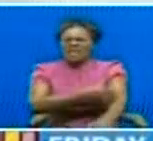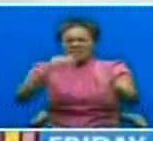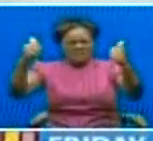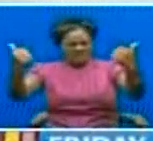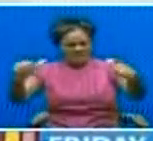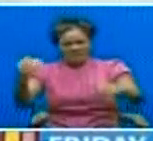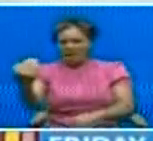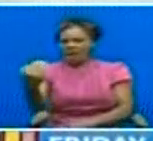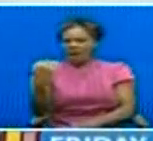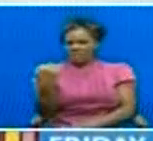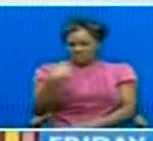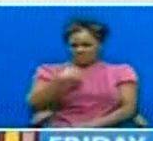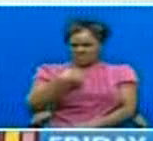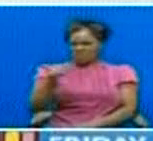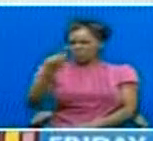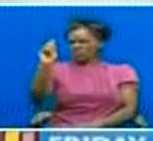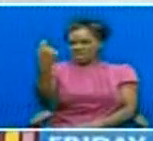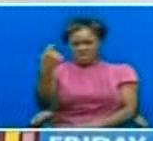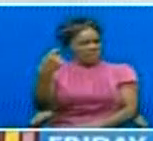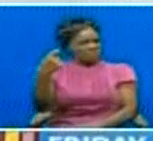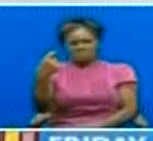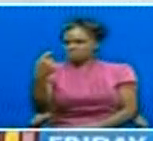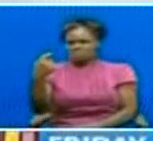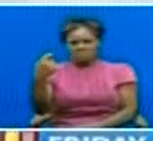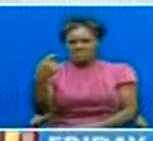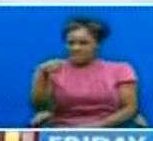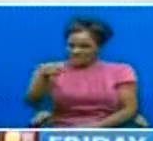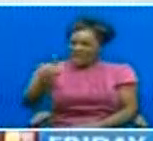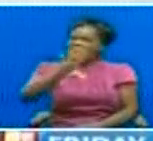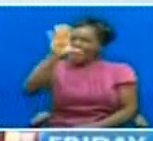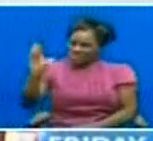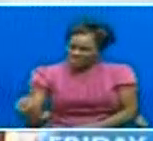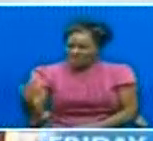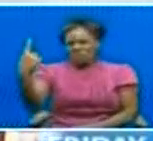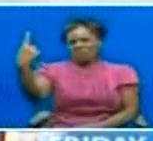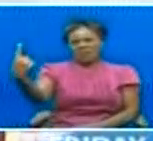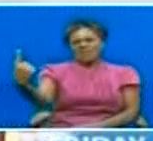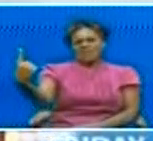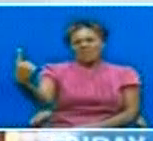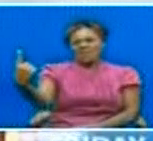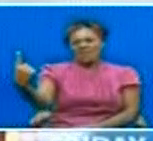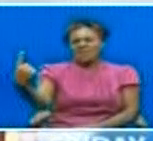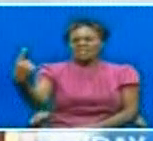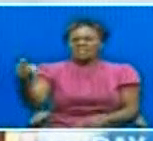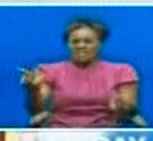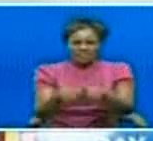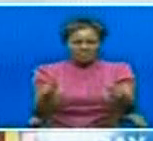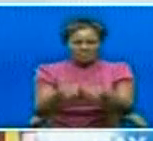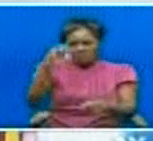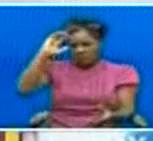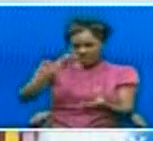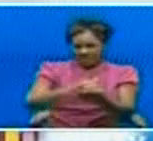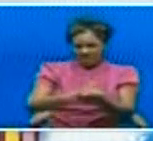never asked me, where are you coming mm-hmm. from? For mm-hmm. them, Africa is one. Mm-hmm. And I have the same belief. I